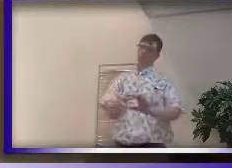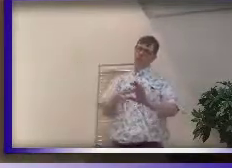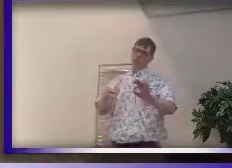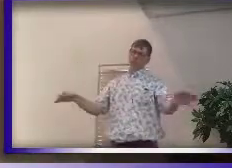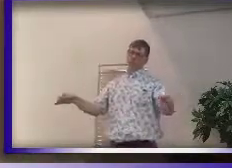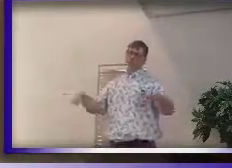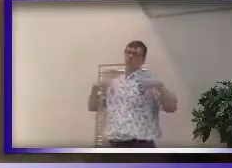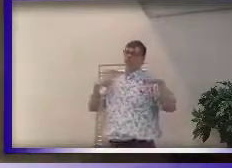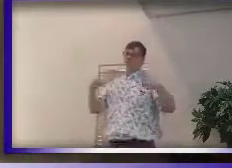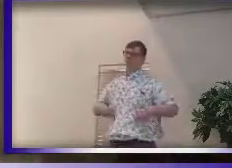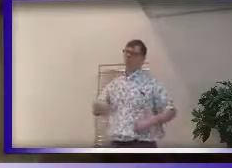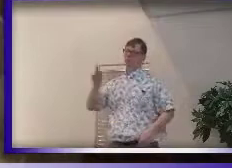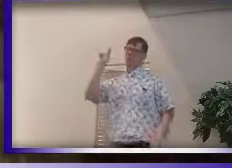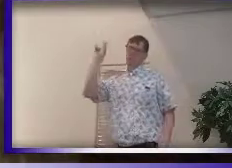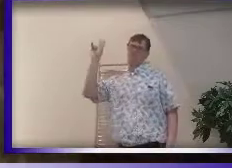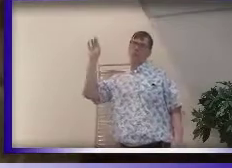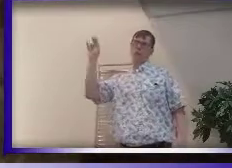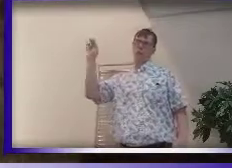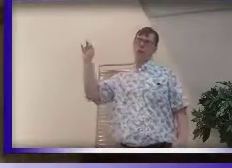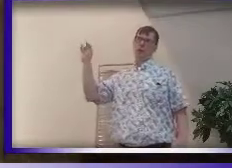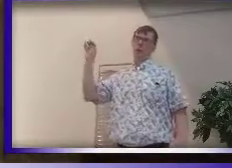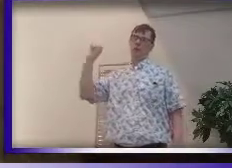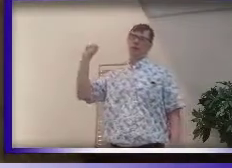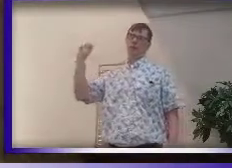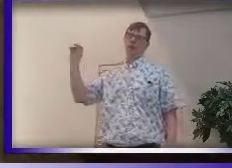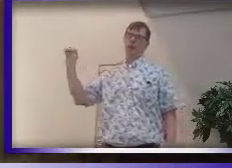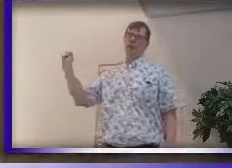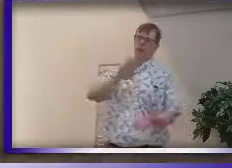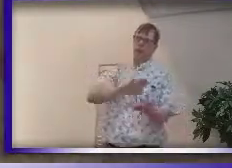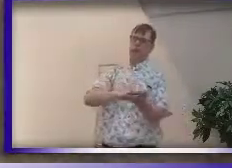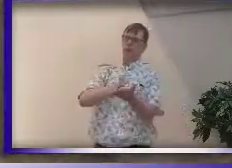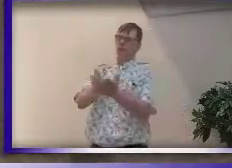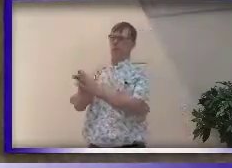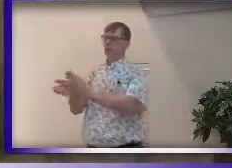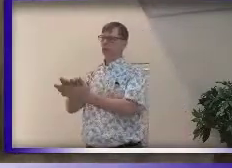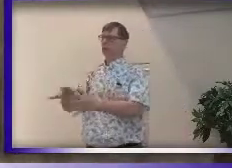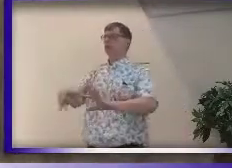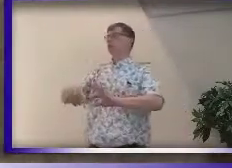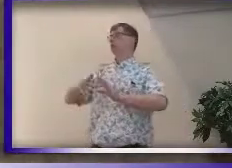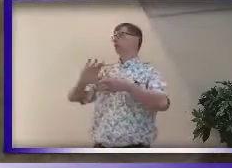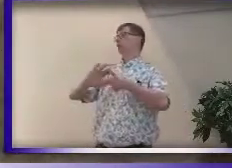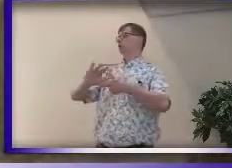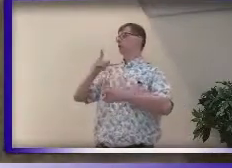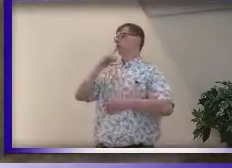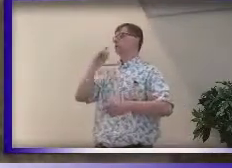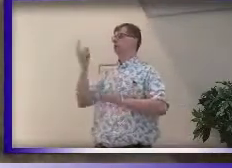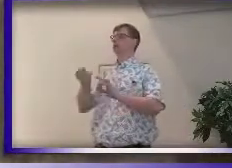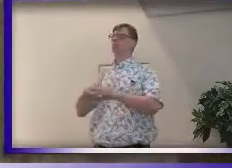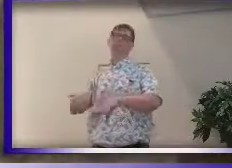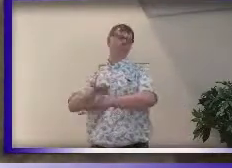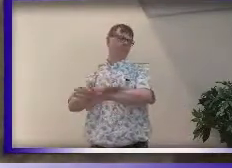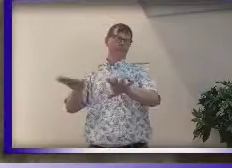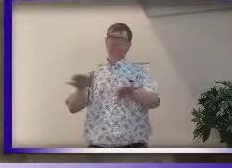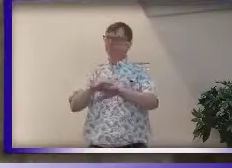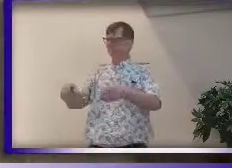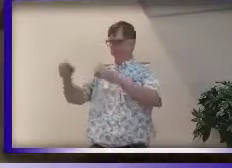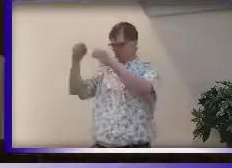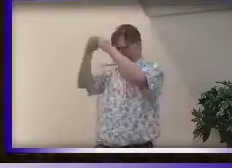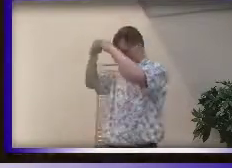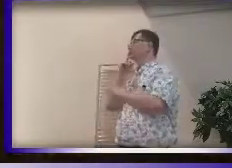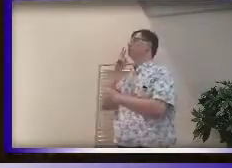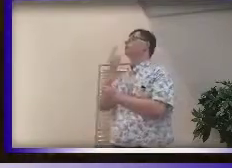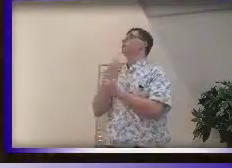never not notice, we would keep reminding each other of how many shades of green there are.